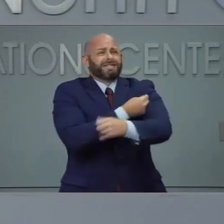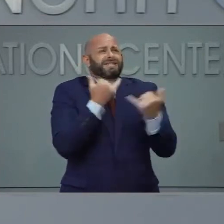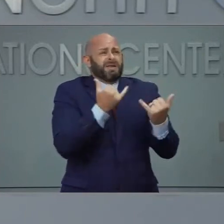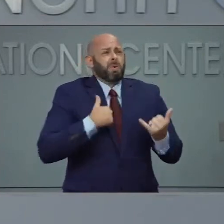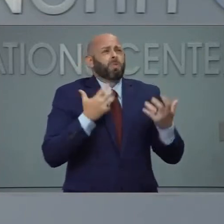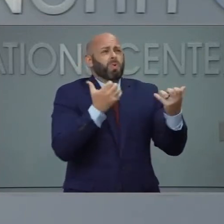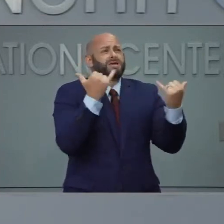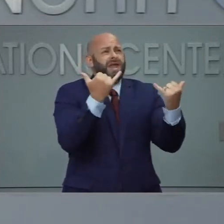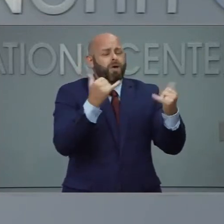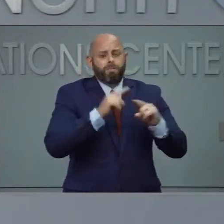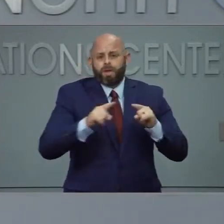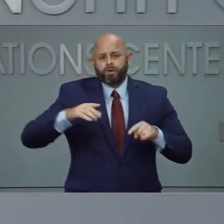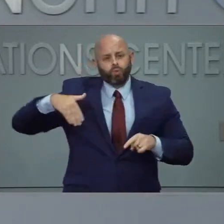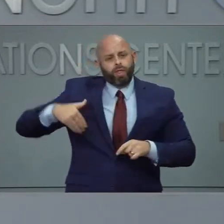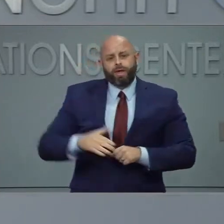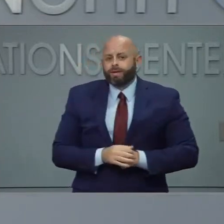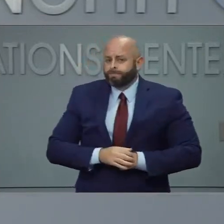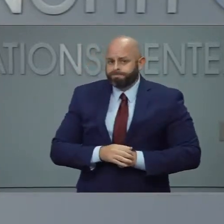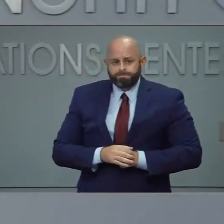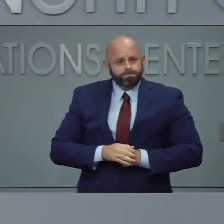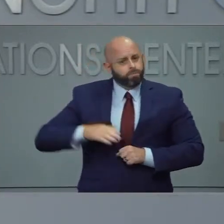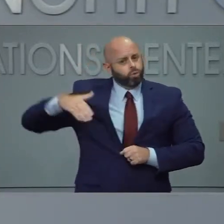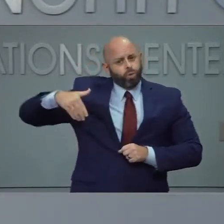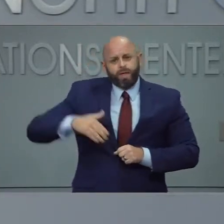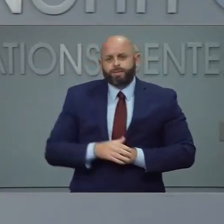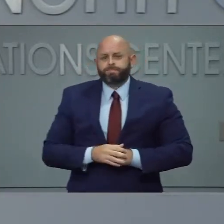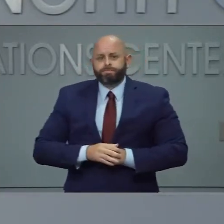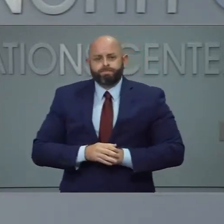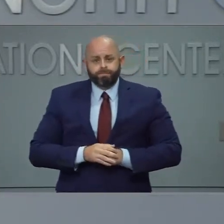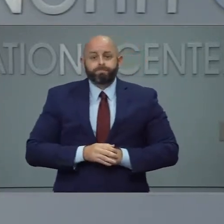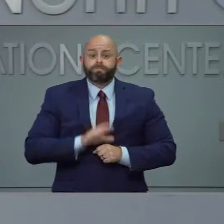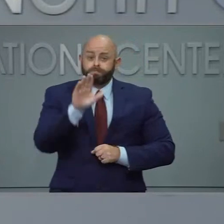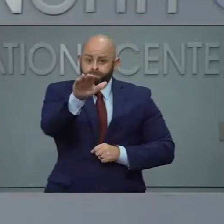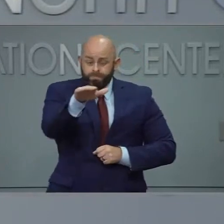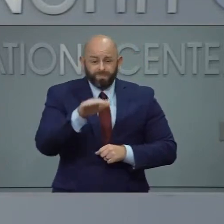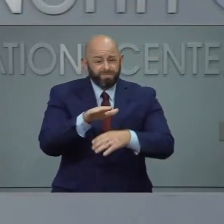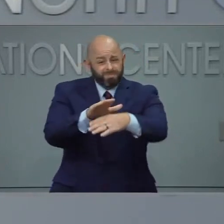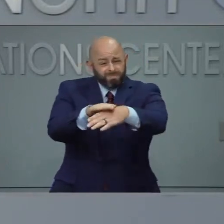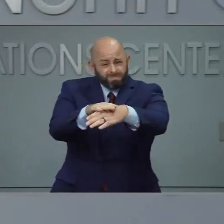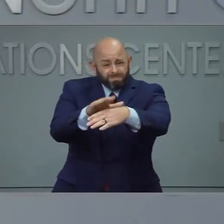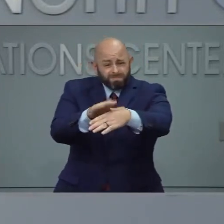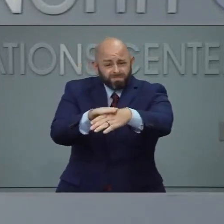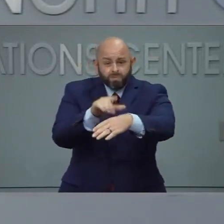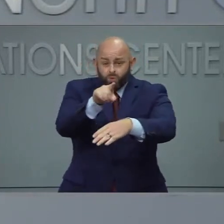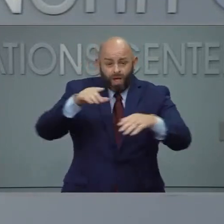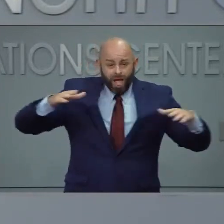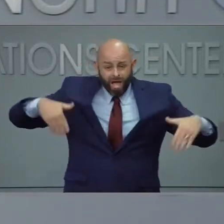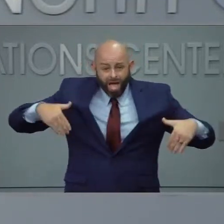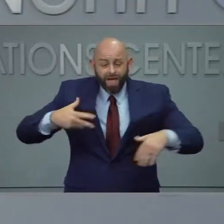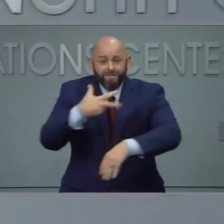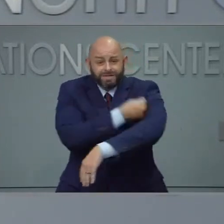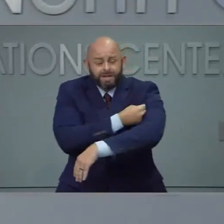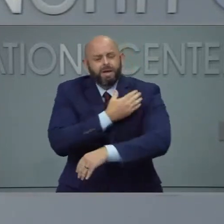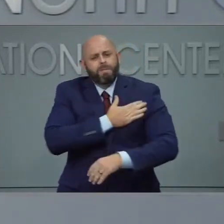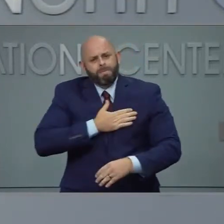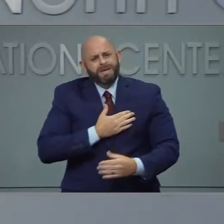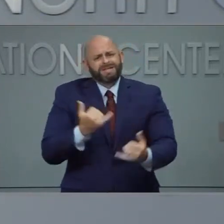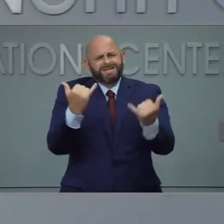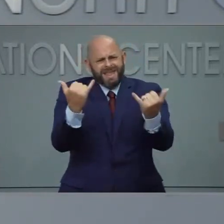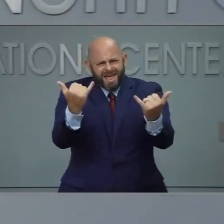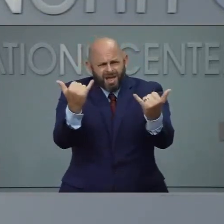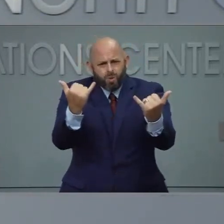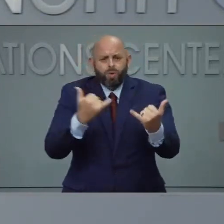So here is my message to anyone who is yet to get a shot. Get a vaccine